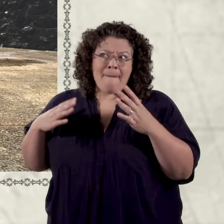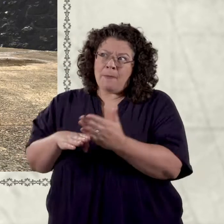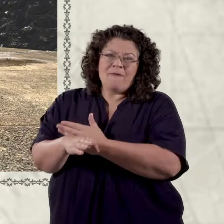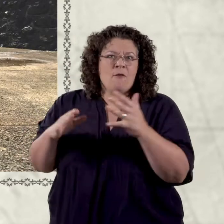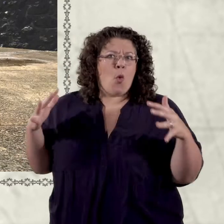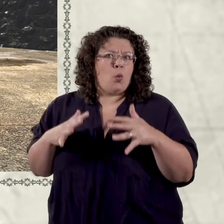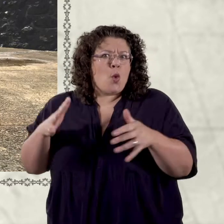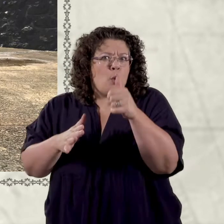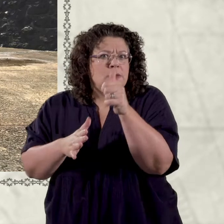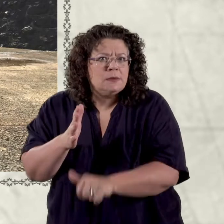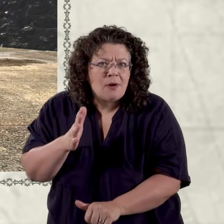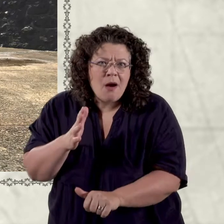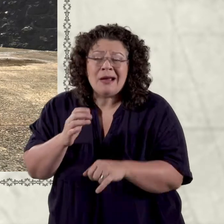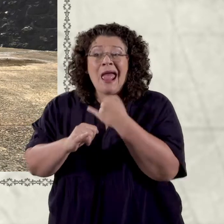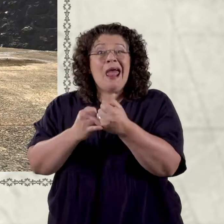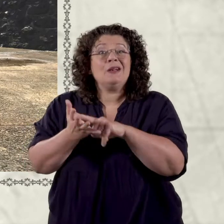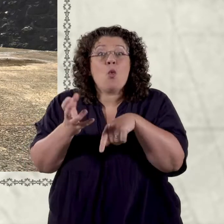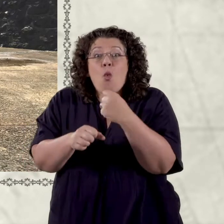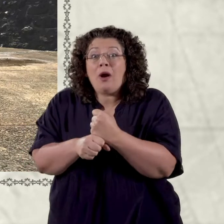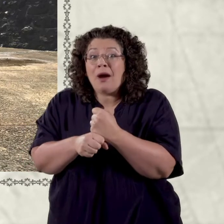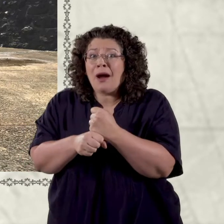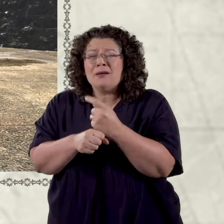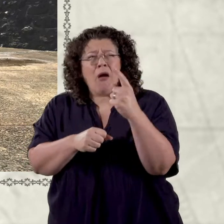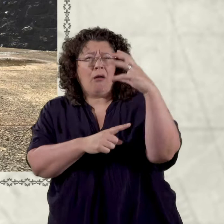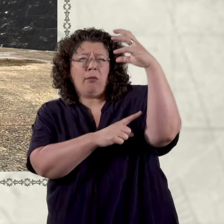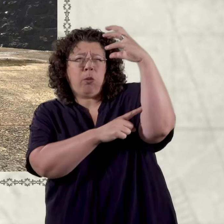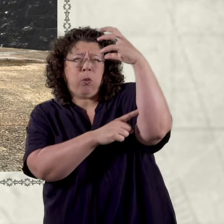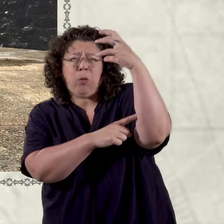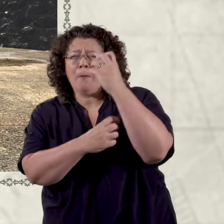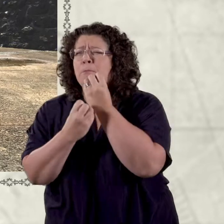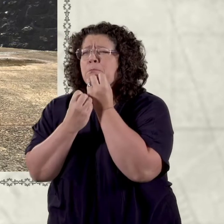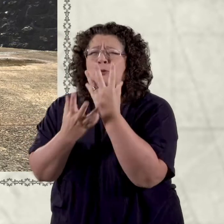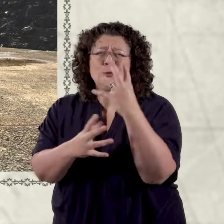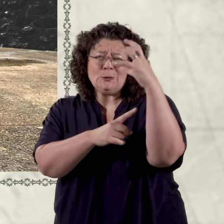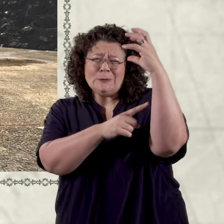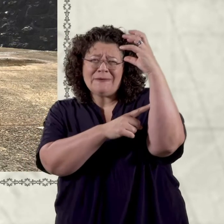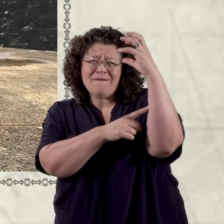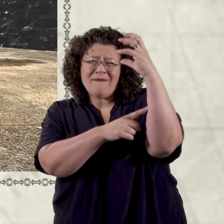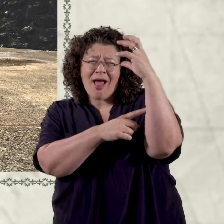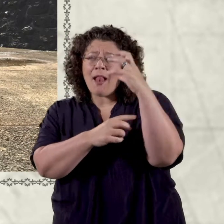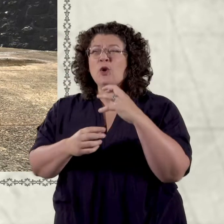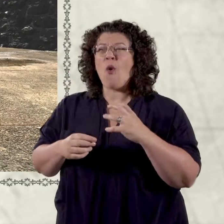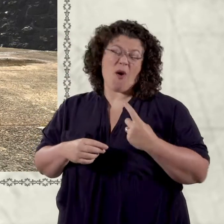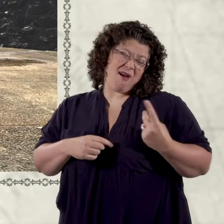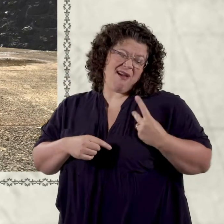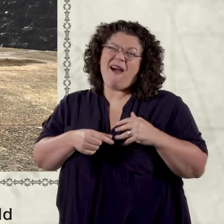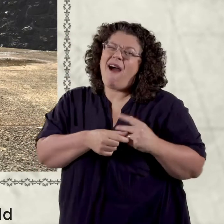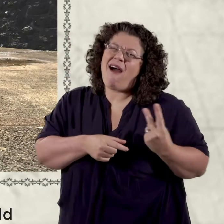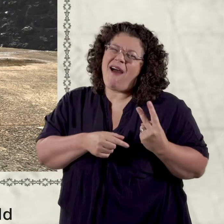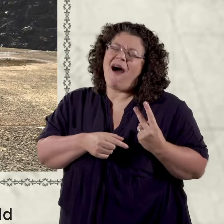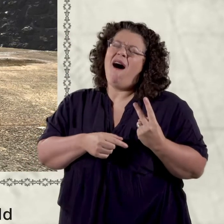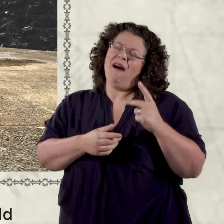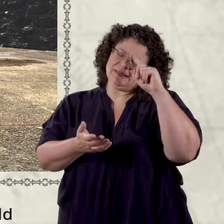of preparations before the war began, at the end of August, the weather was beautiful.